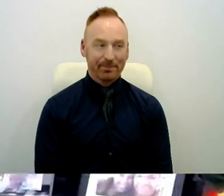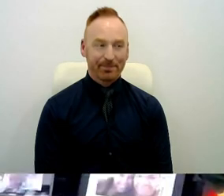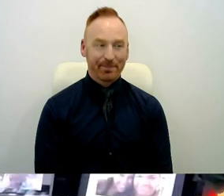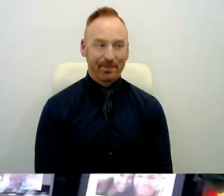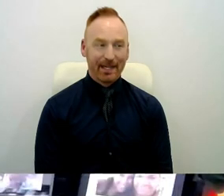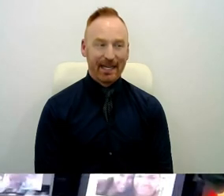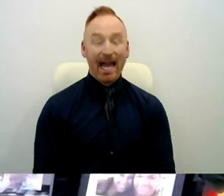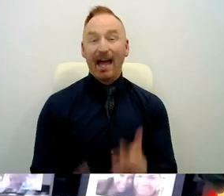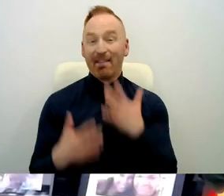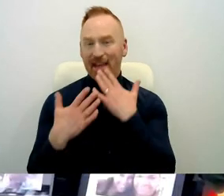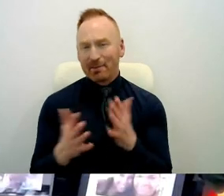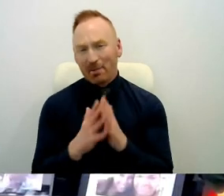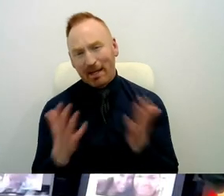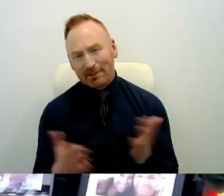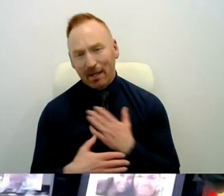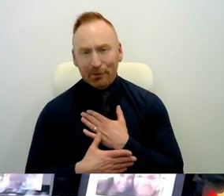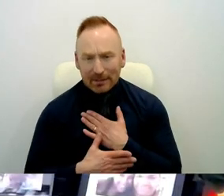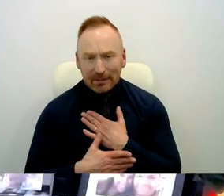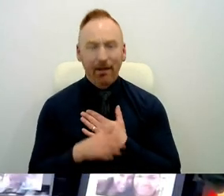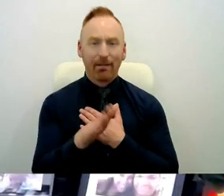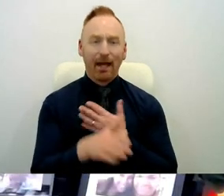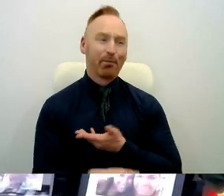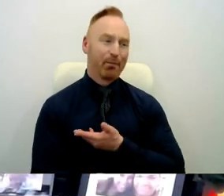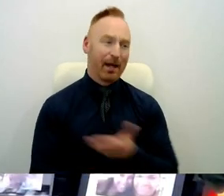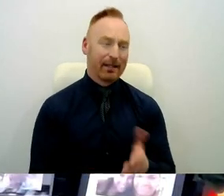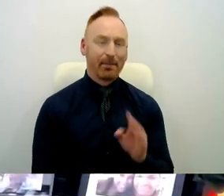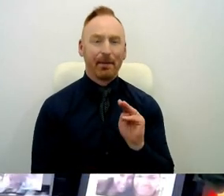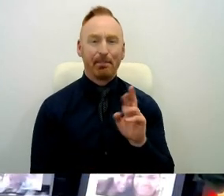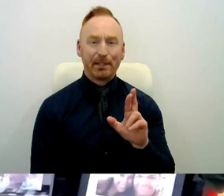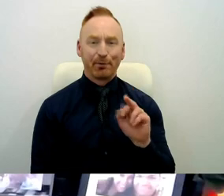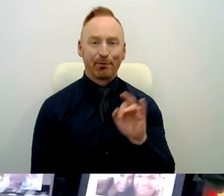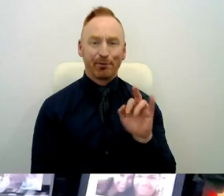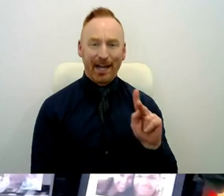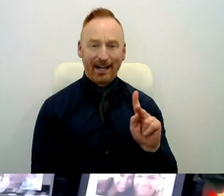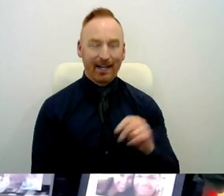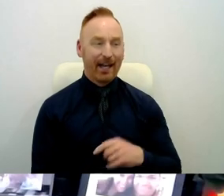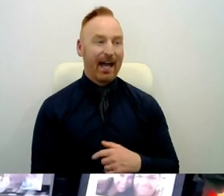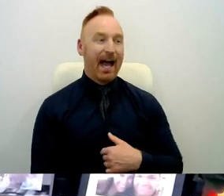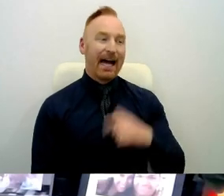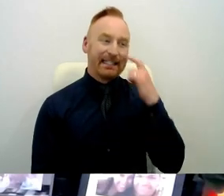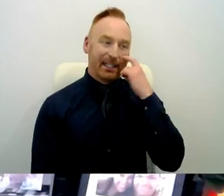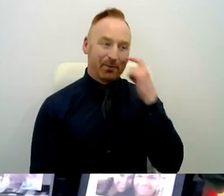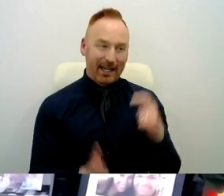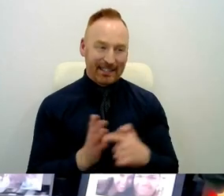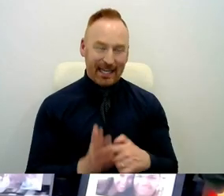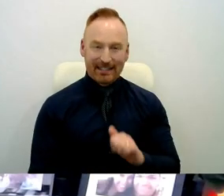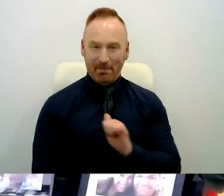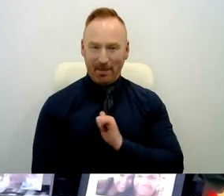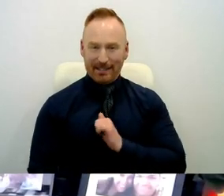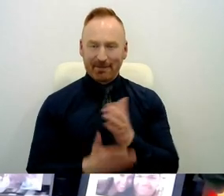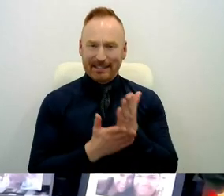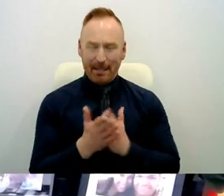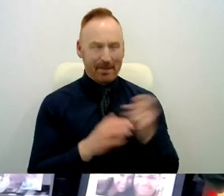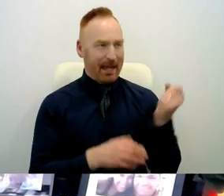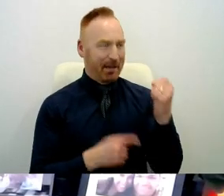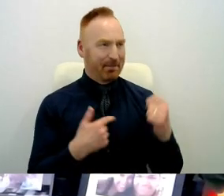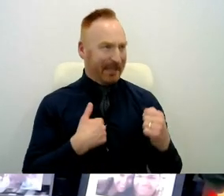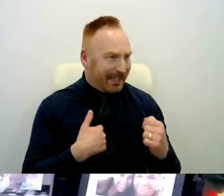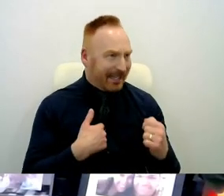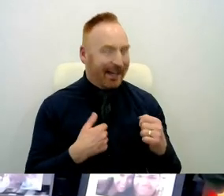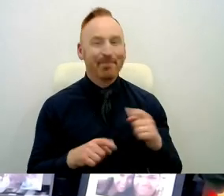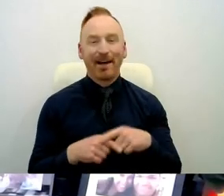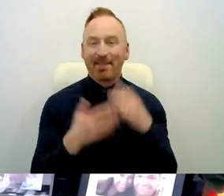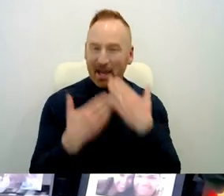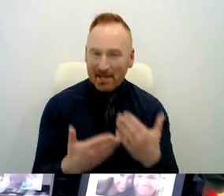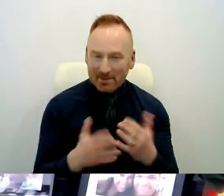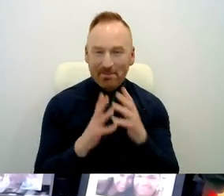Thanks so much. I really appreciate that welcome, Mr. Jack. And I didn't recognize myself in parts of it, but thank you